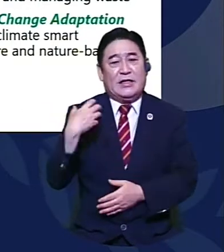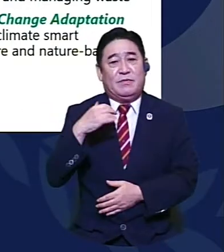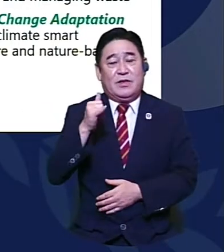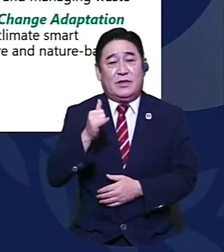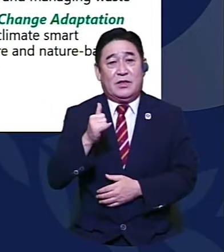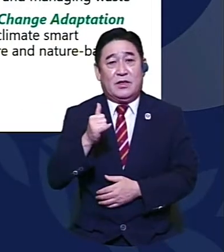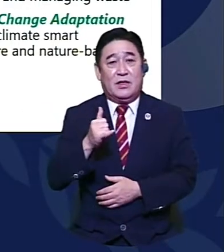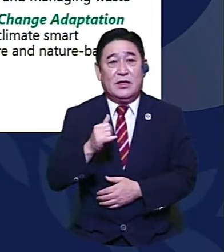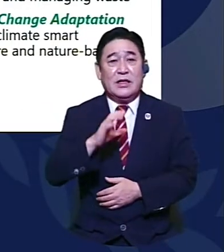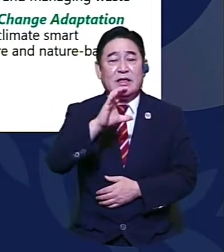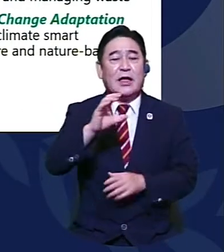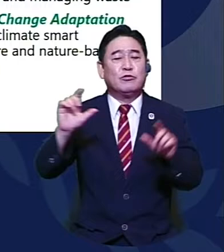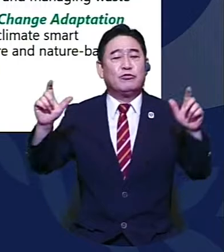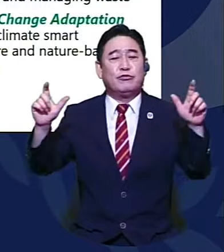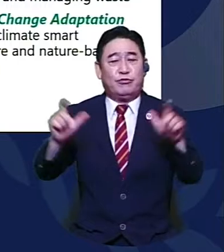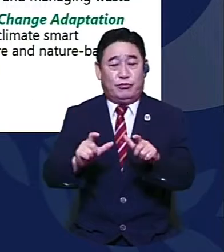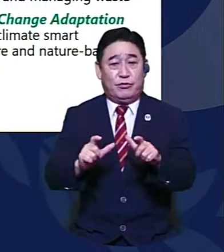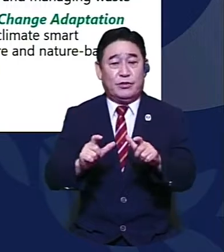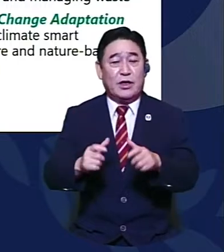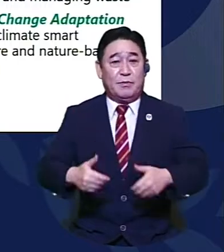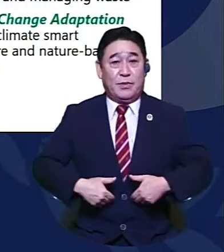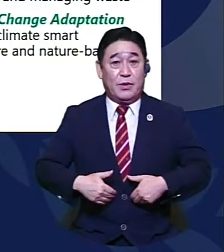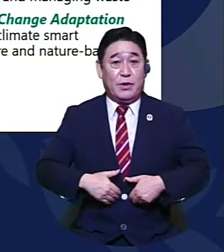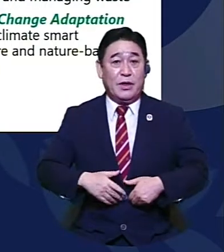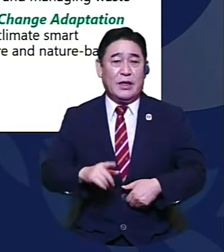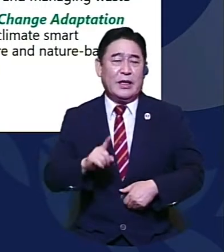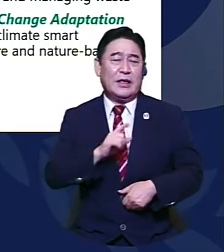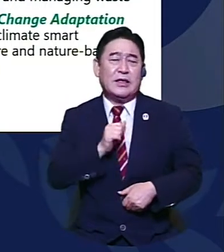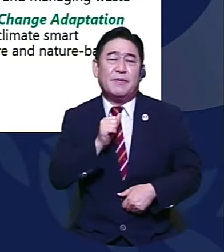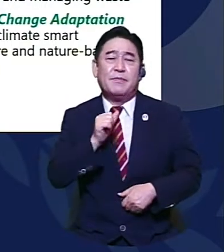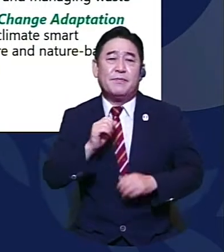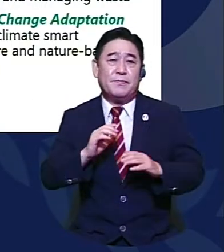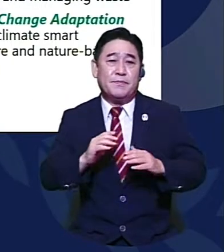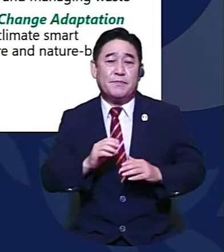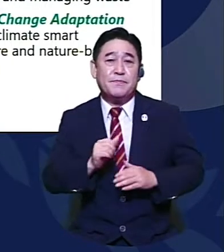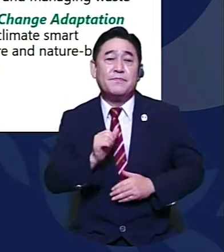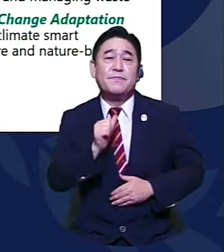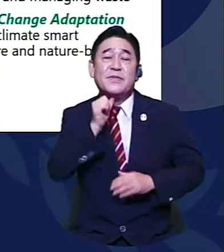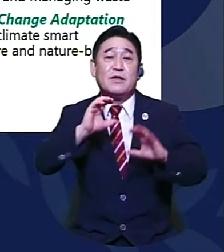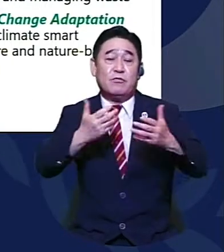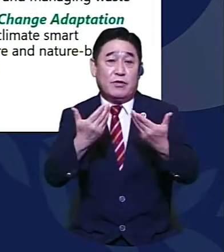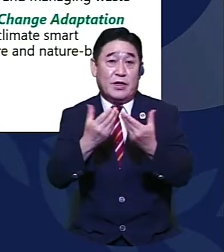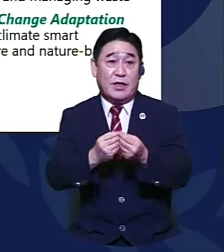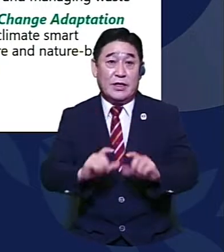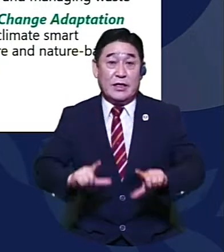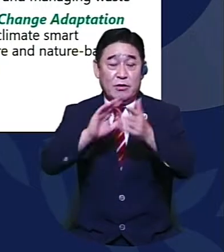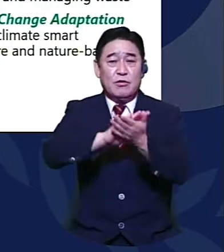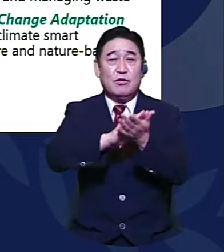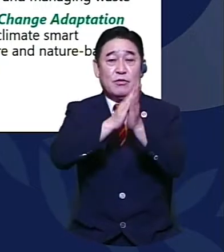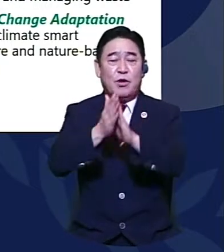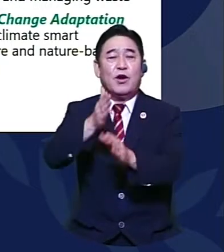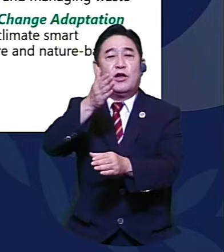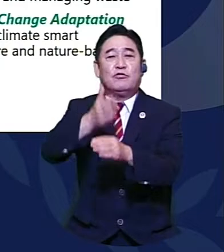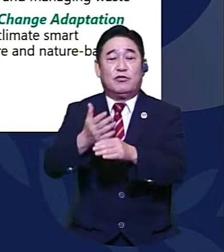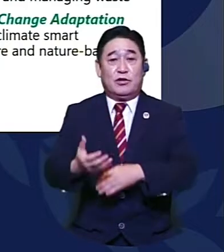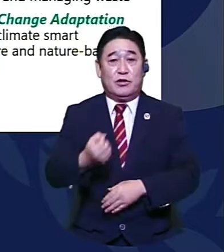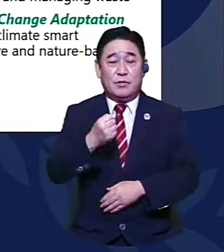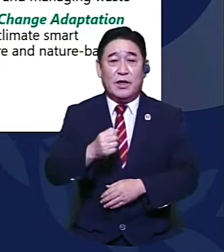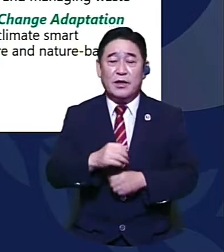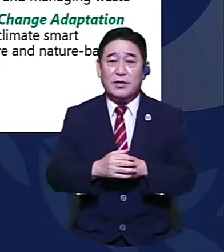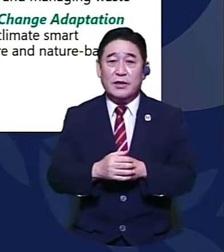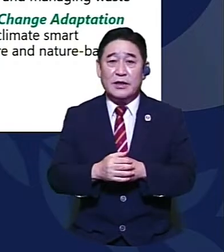and particularly in least developed countries, focusing on climate change adaptation through climate smart agriculture and